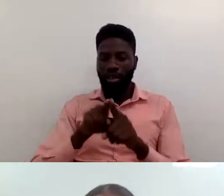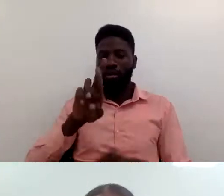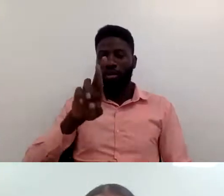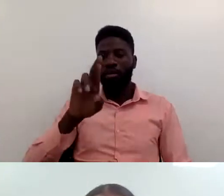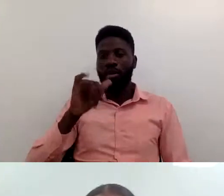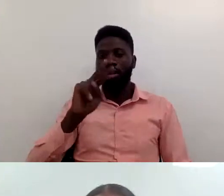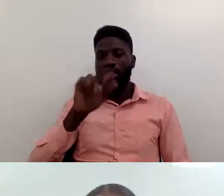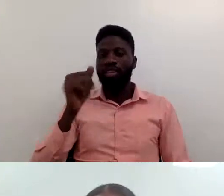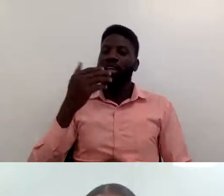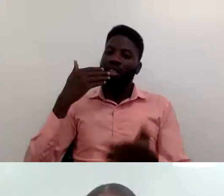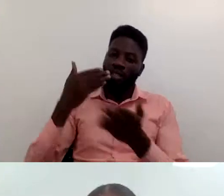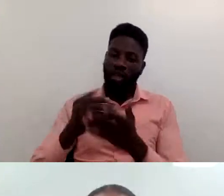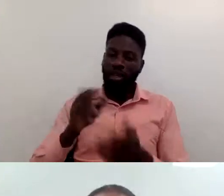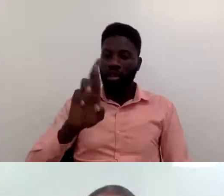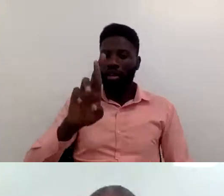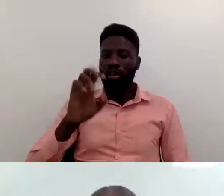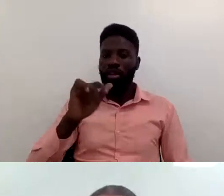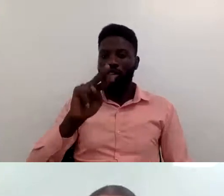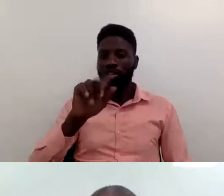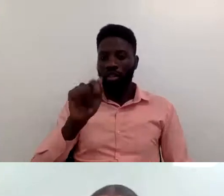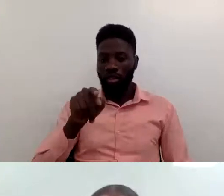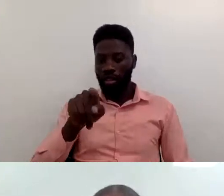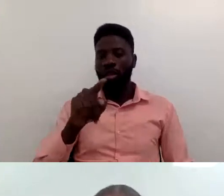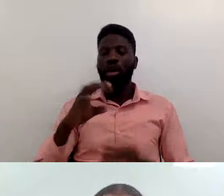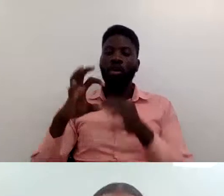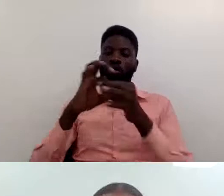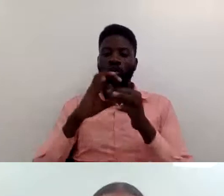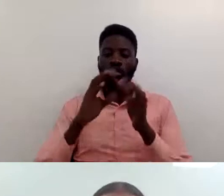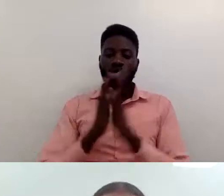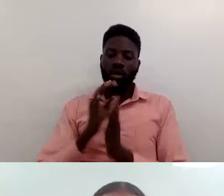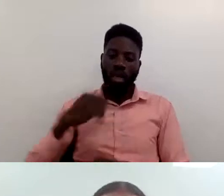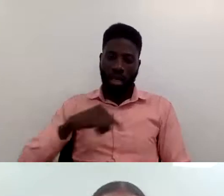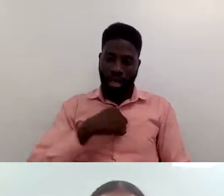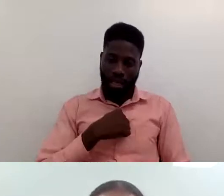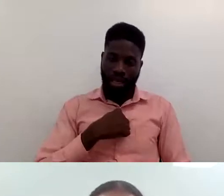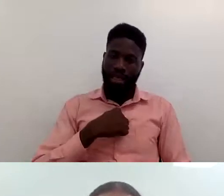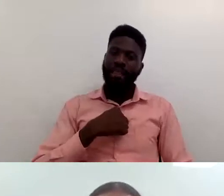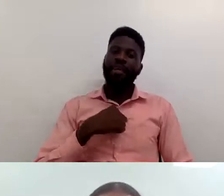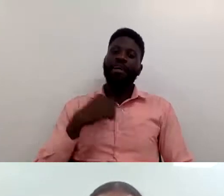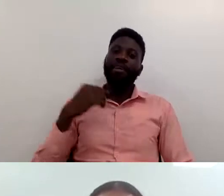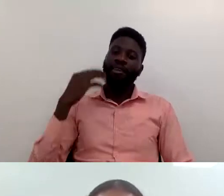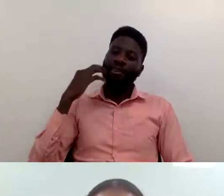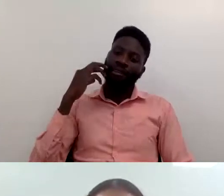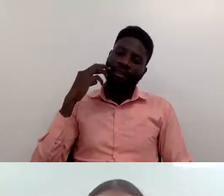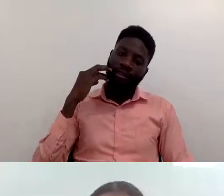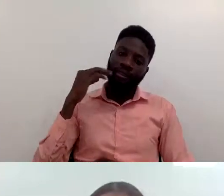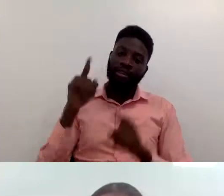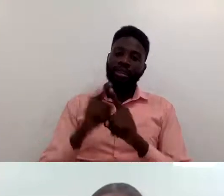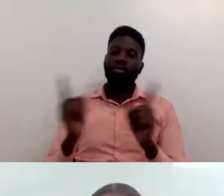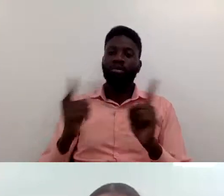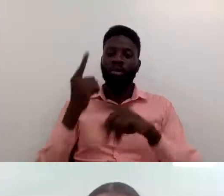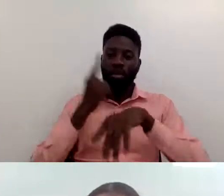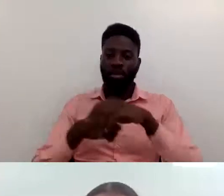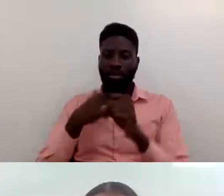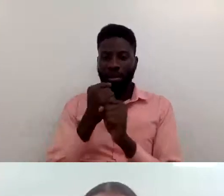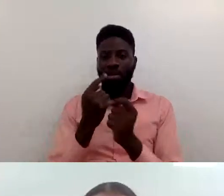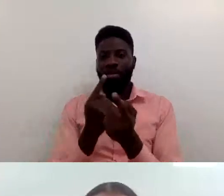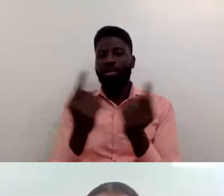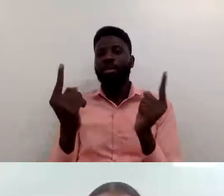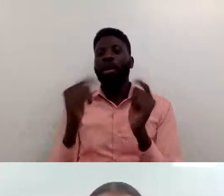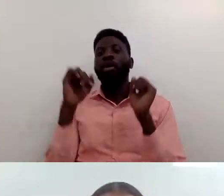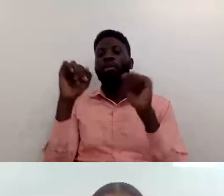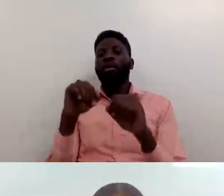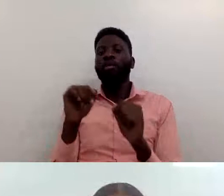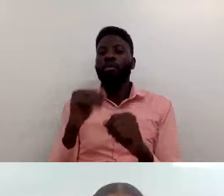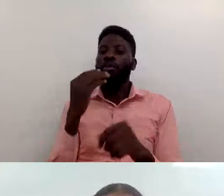Regina Mukiri. She has coordinated with us day and night, and within a very short time, she made all of this possible. Thank you